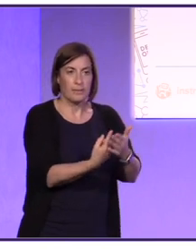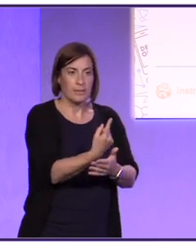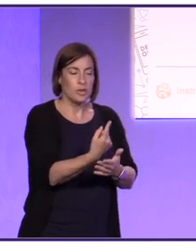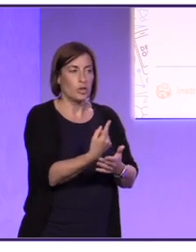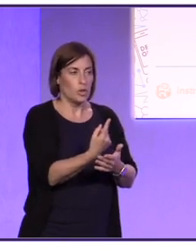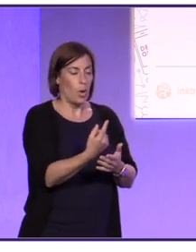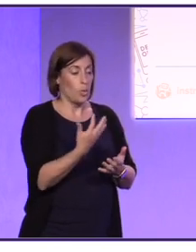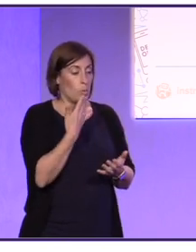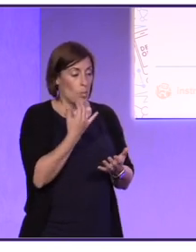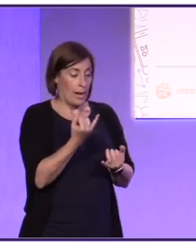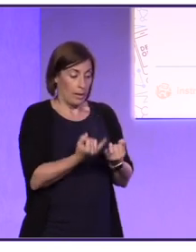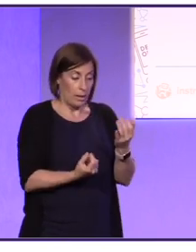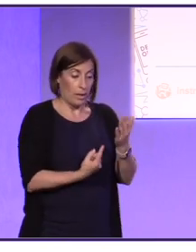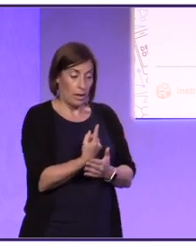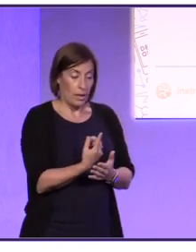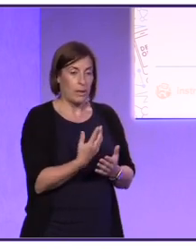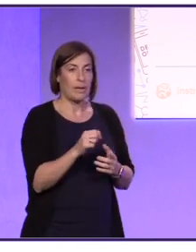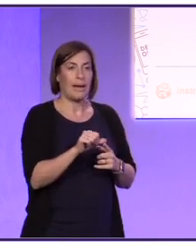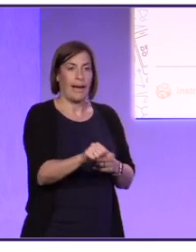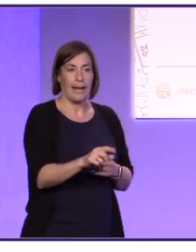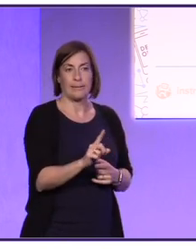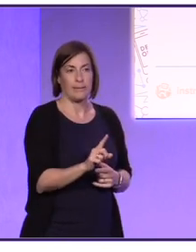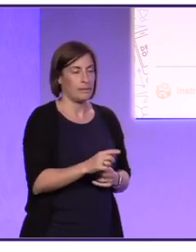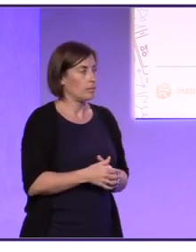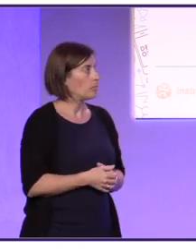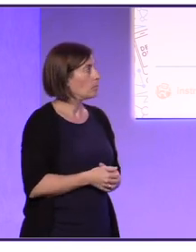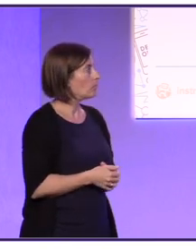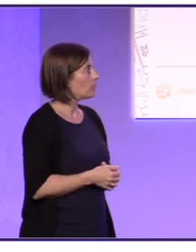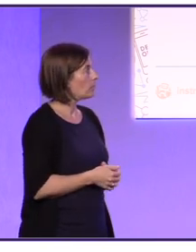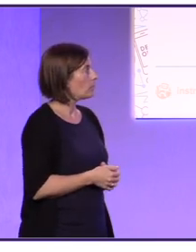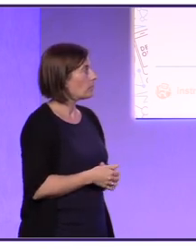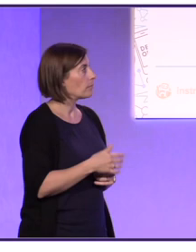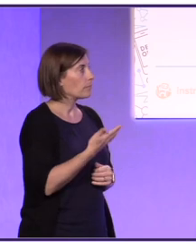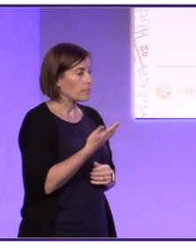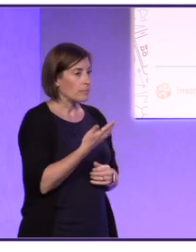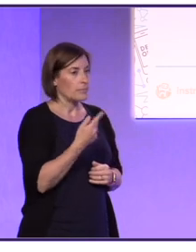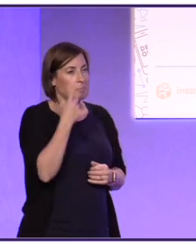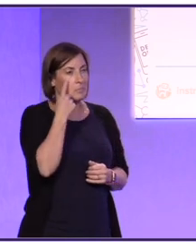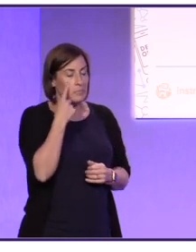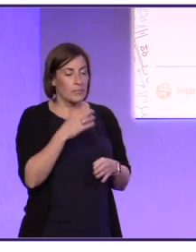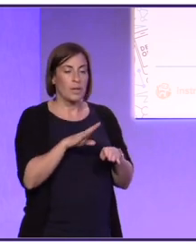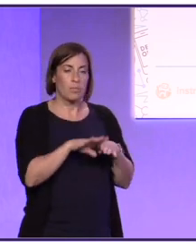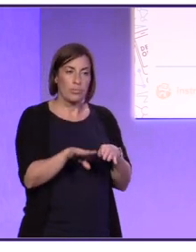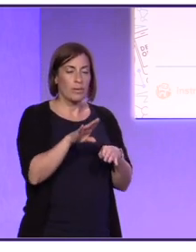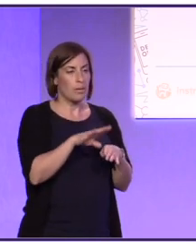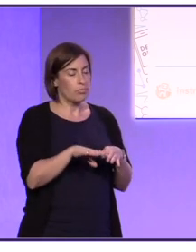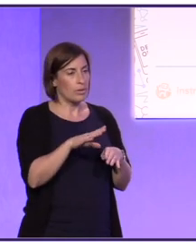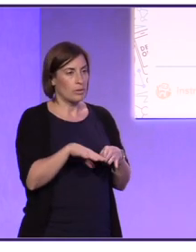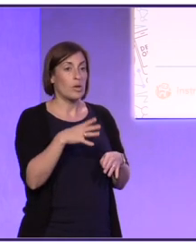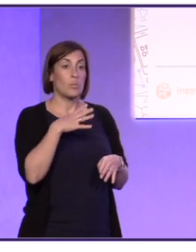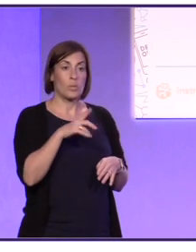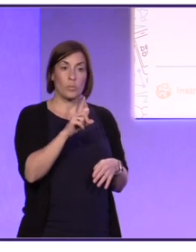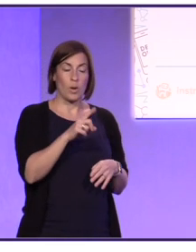next? Yeah, practice makes perfect. So we want to break things.